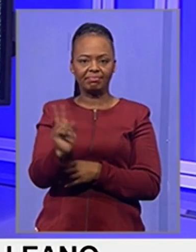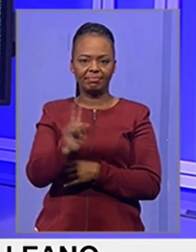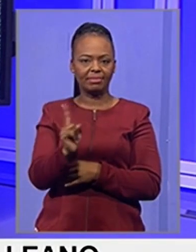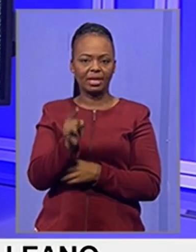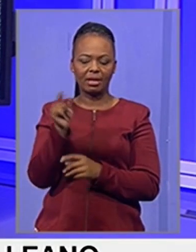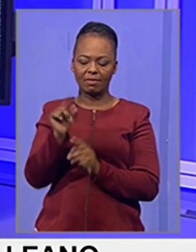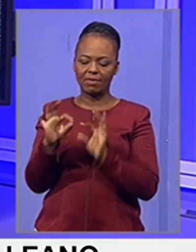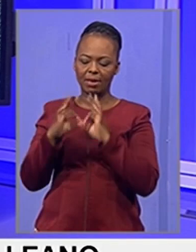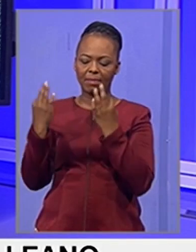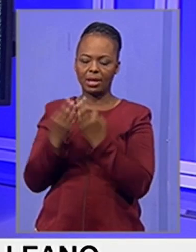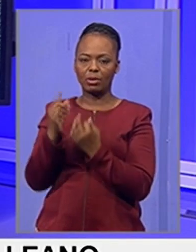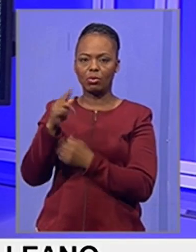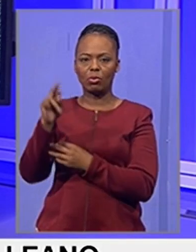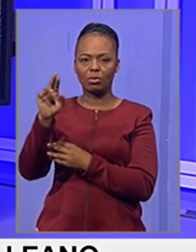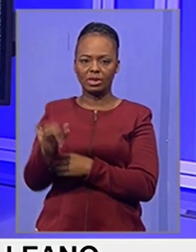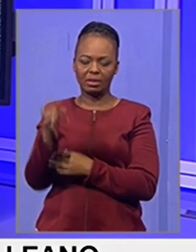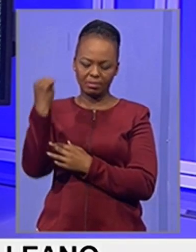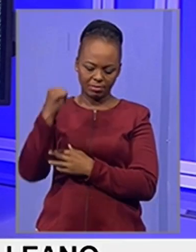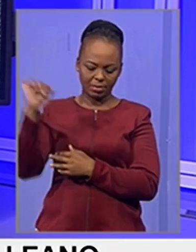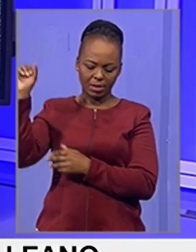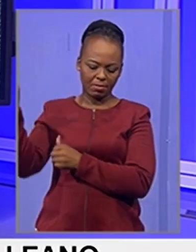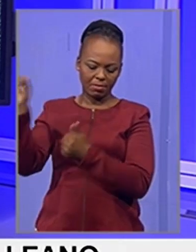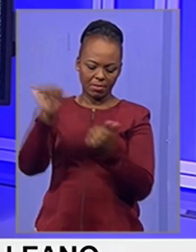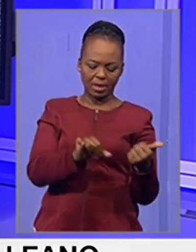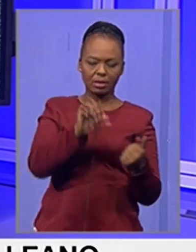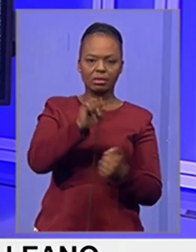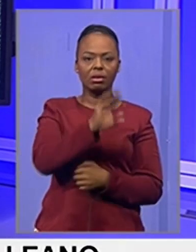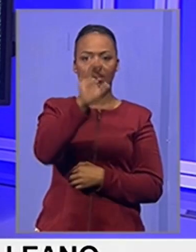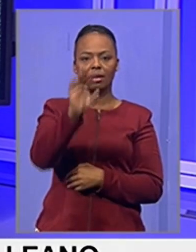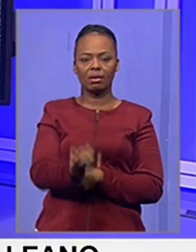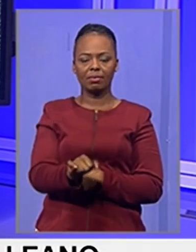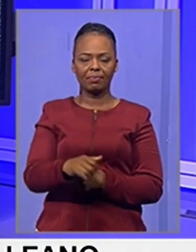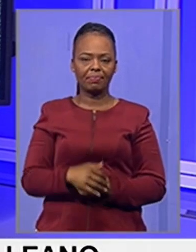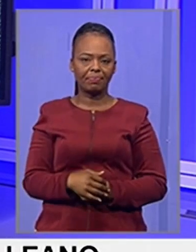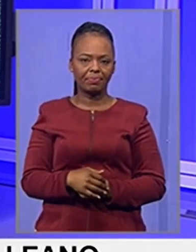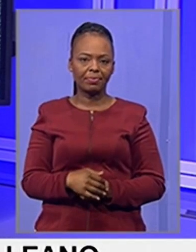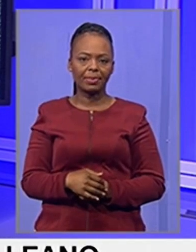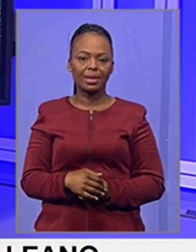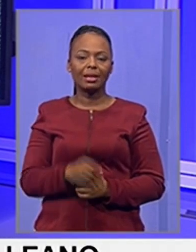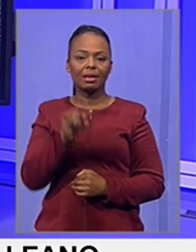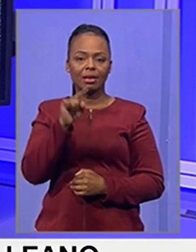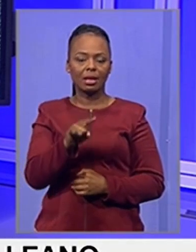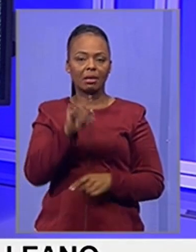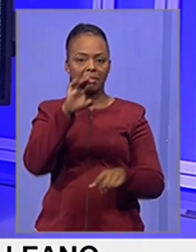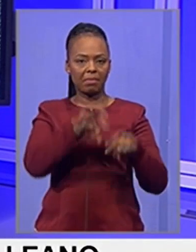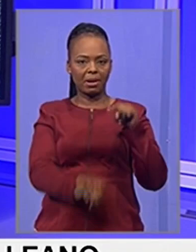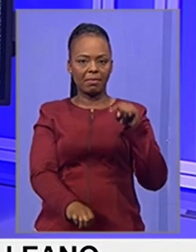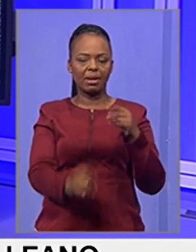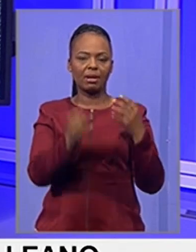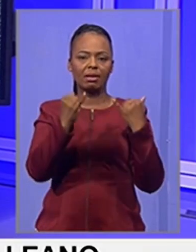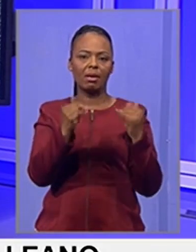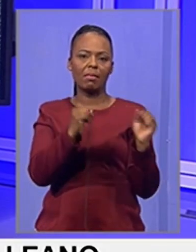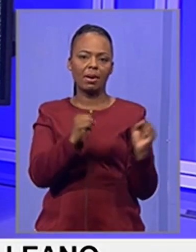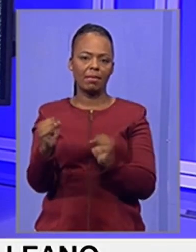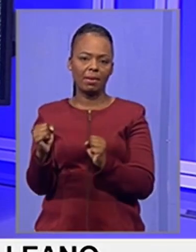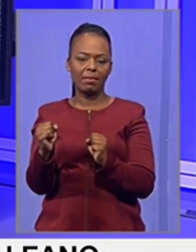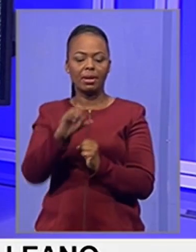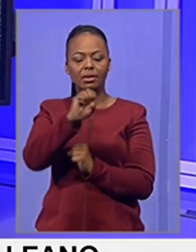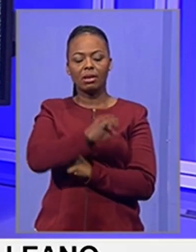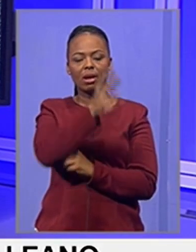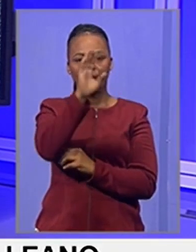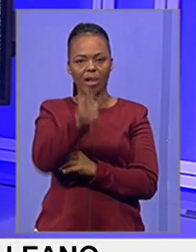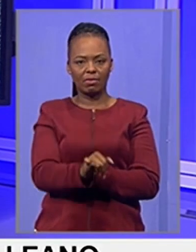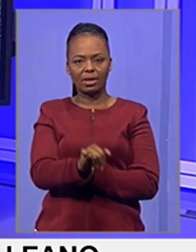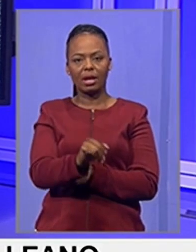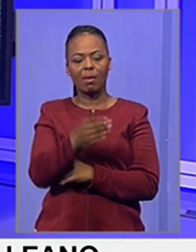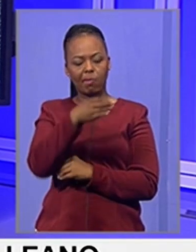barwa Gupta Atul le Rajesh ba busediwe mono Afrika Borwa. Go tlhageletse gore santse le baagi ba Afrika Borwa mme